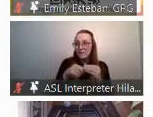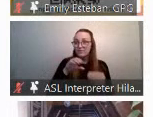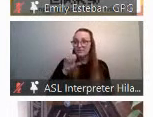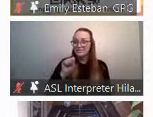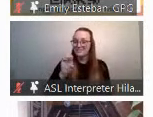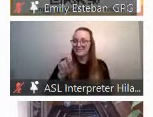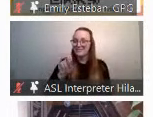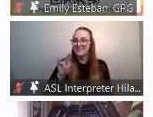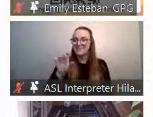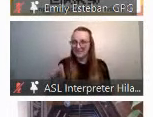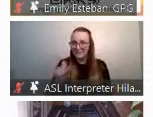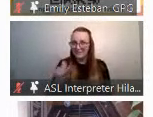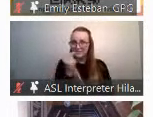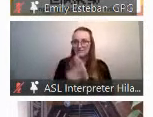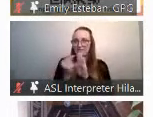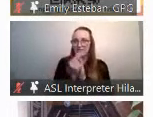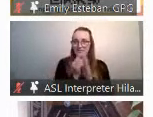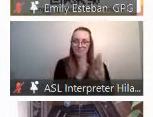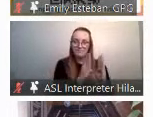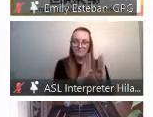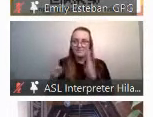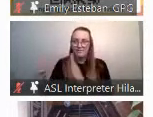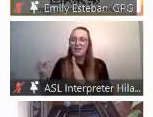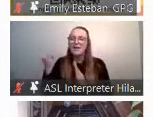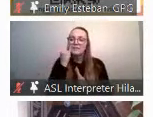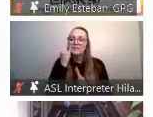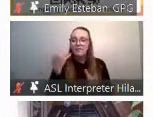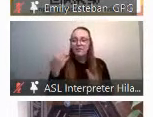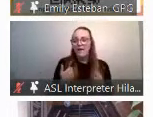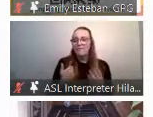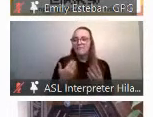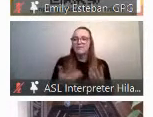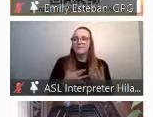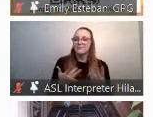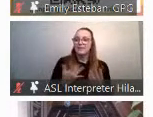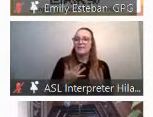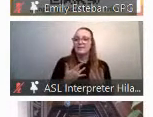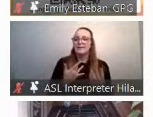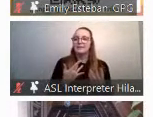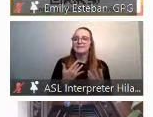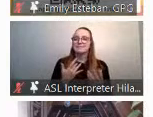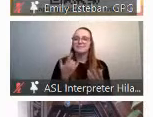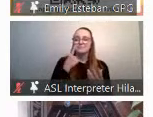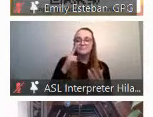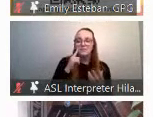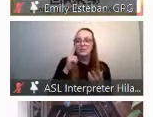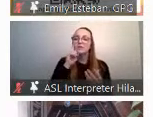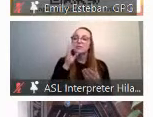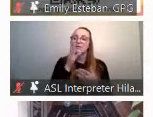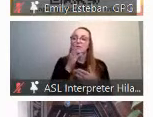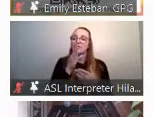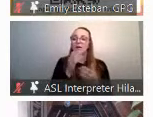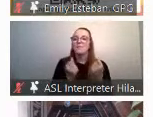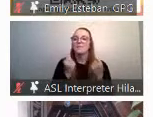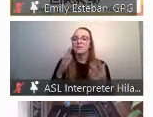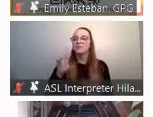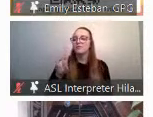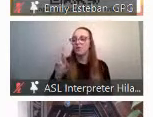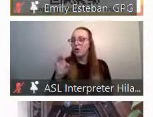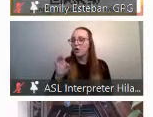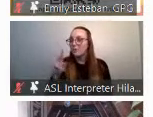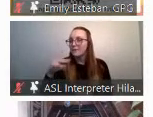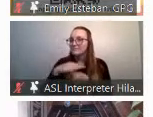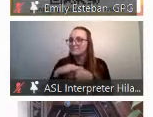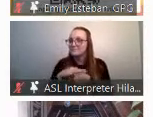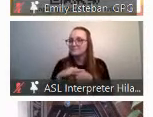if there is sort of the growing sense, at least in a lot of the urban core, that for the